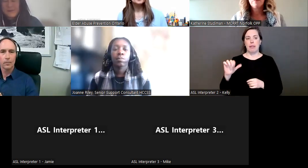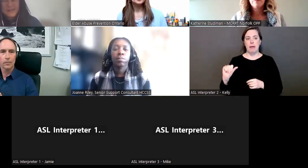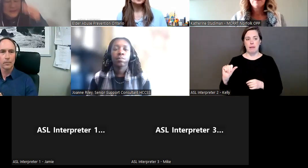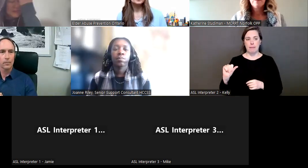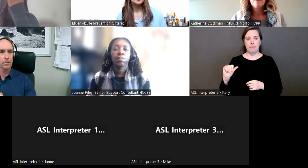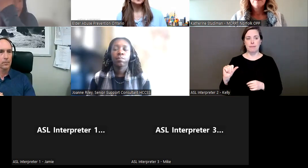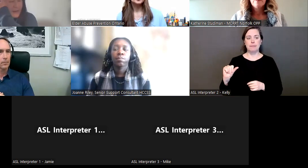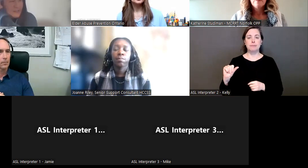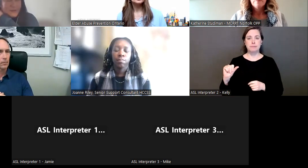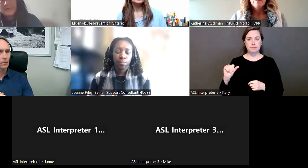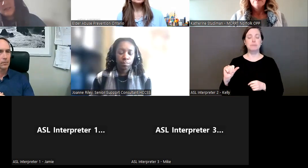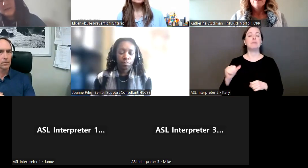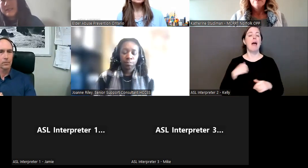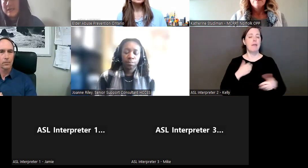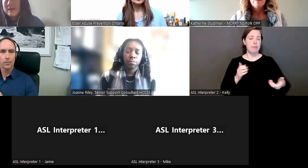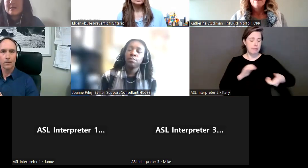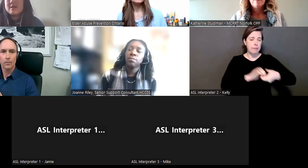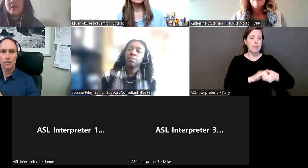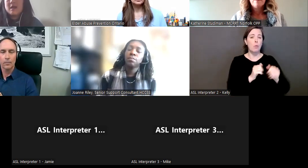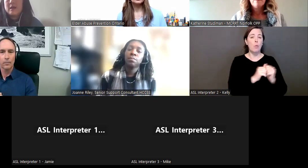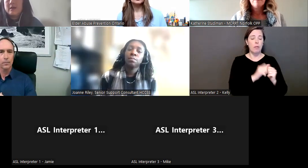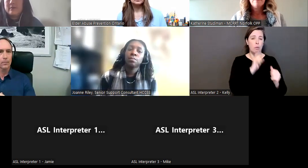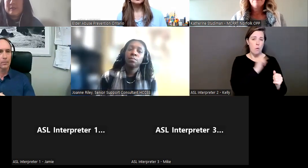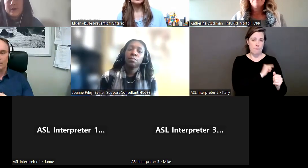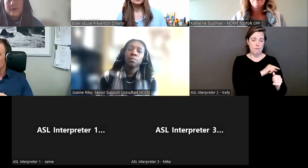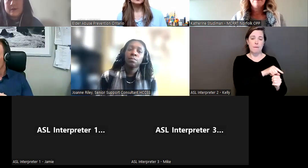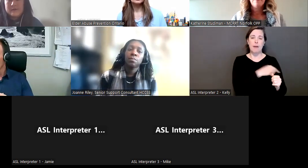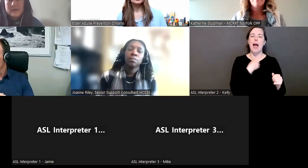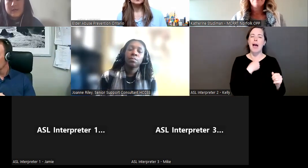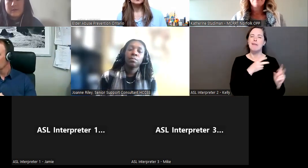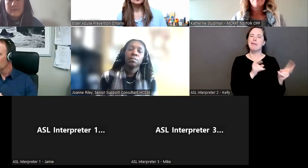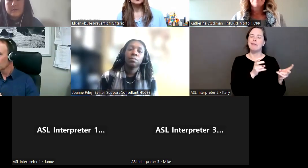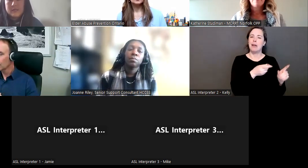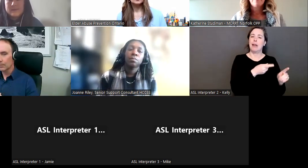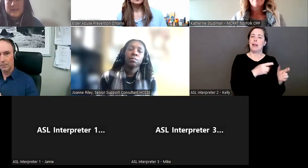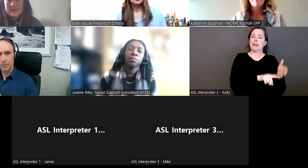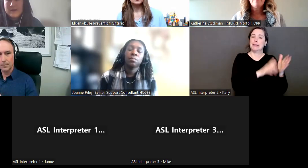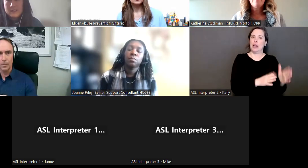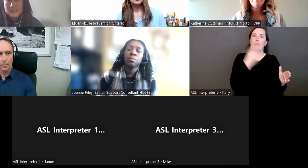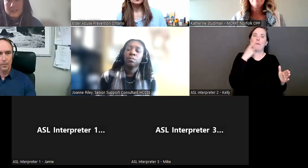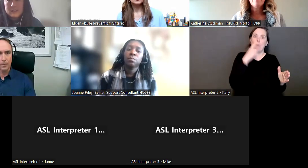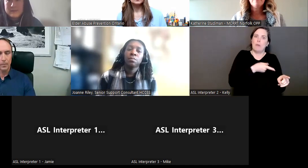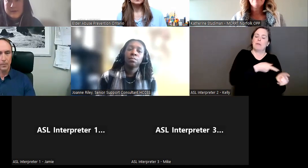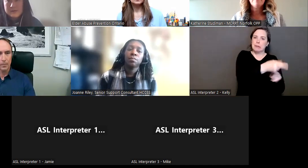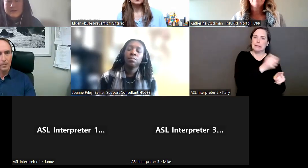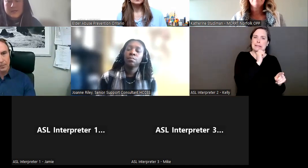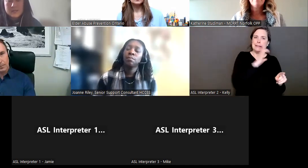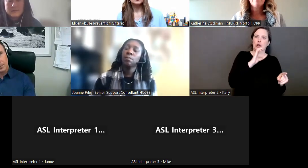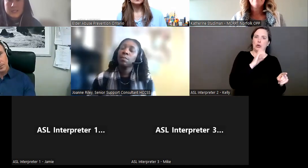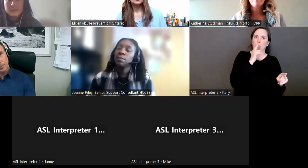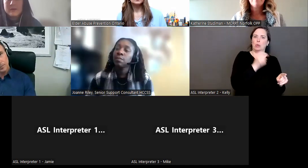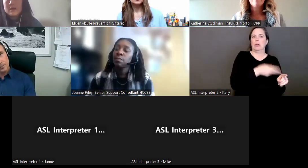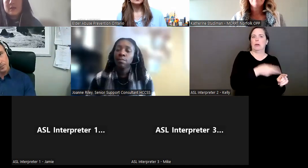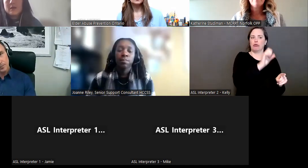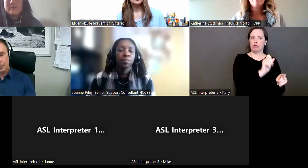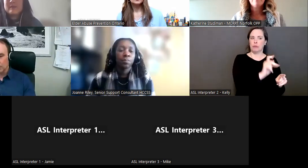Guelph Police Services. They have a seniors at risk investigator, which is part of the domestic violence and intimate partner